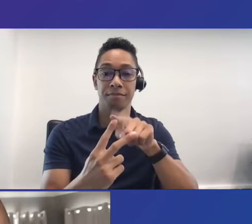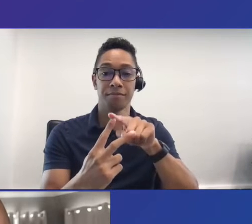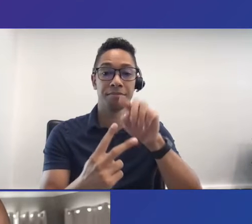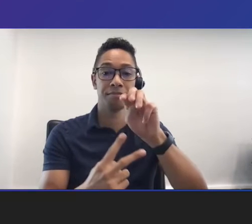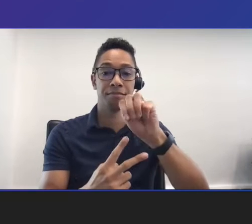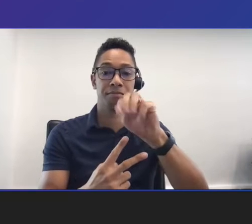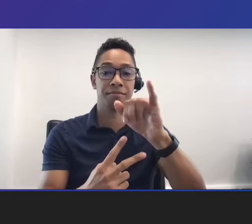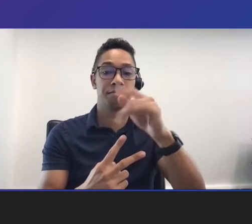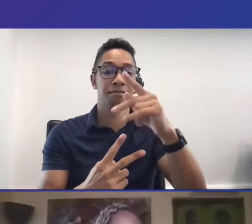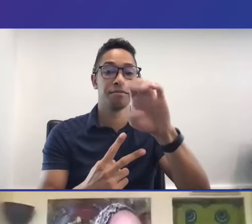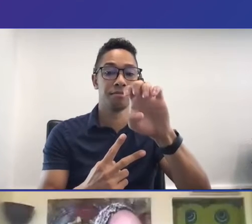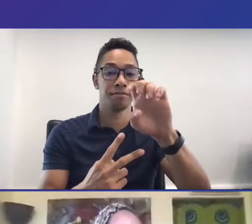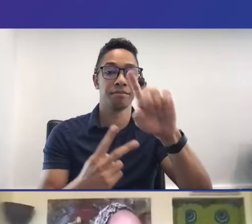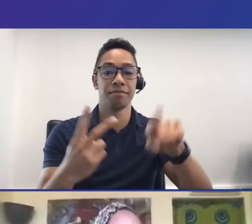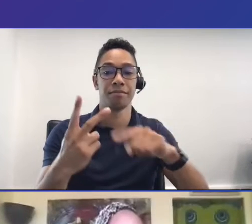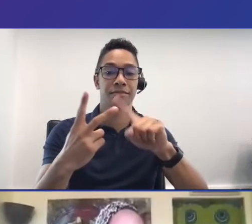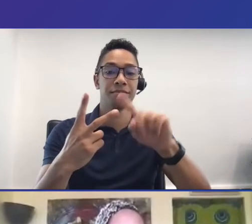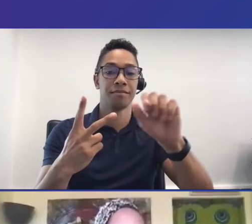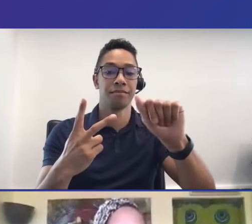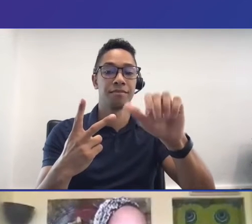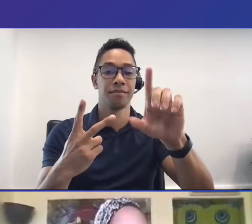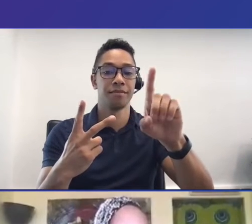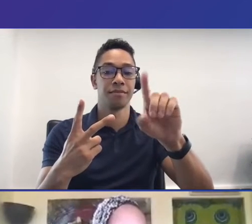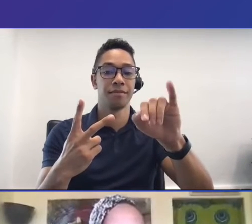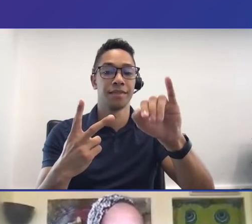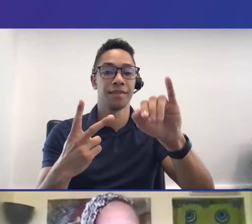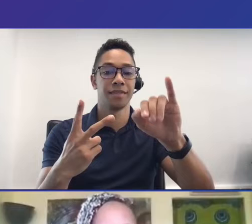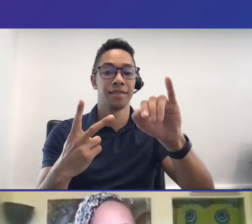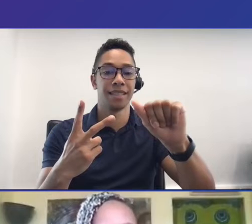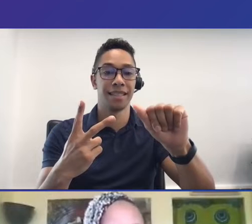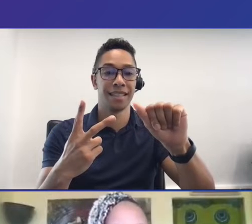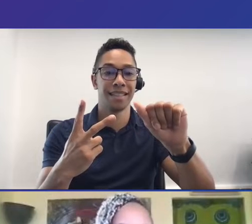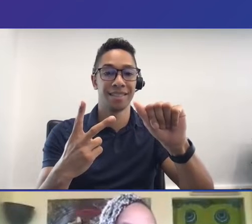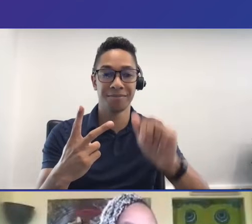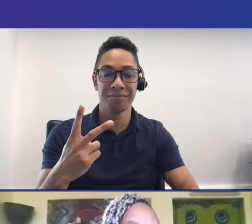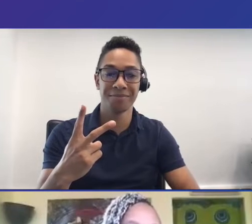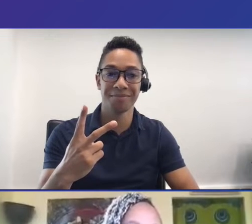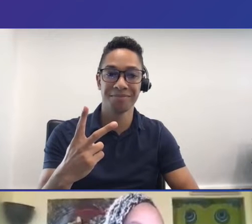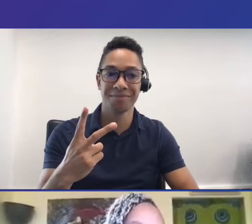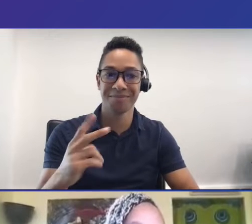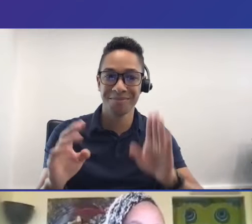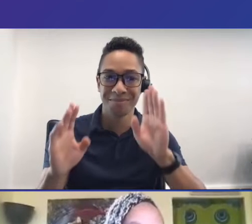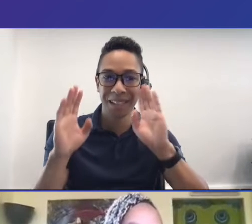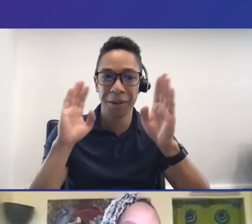Mike Esperanza and Adia Whitaker. Hello. Hi, everyone.